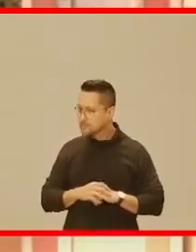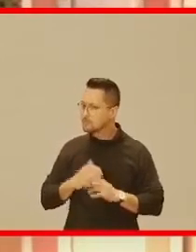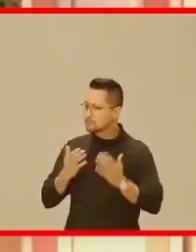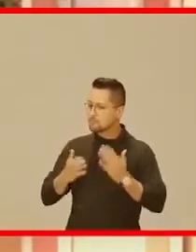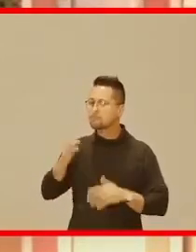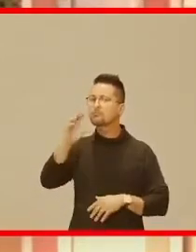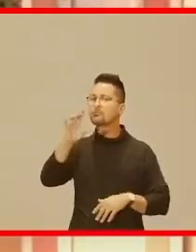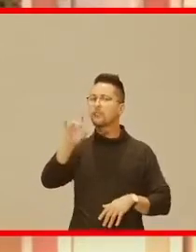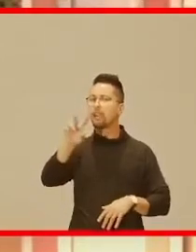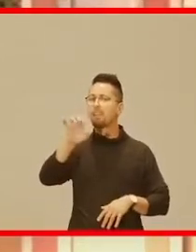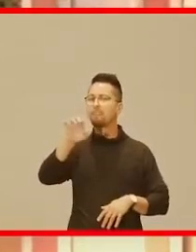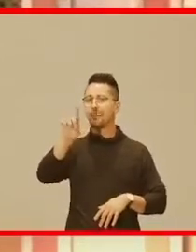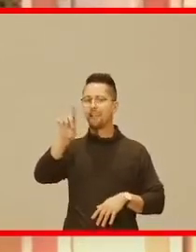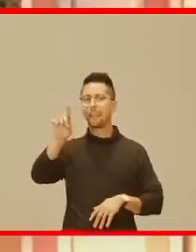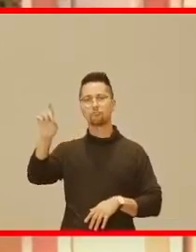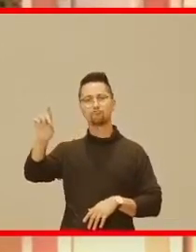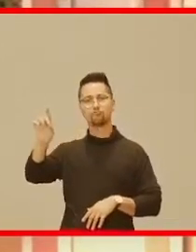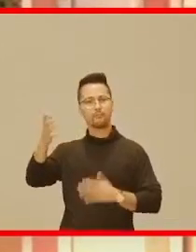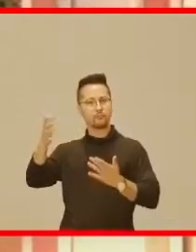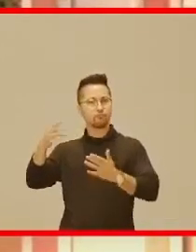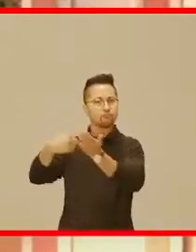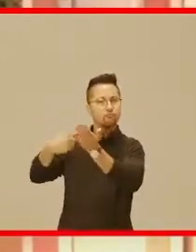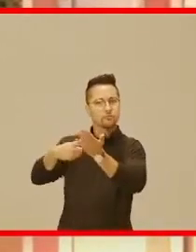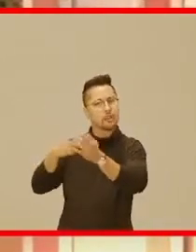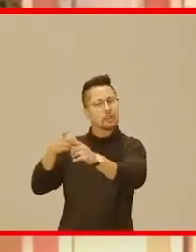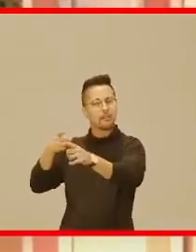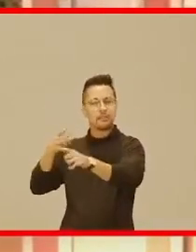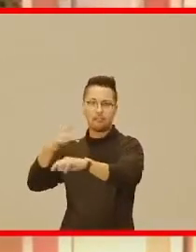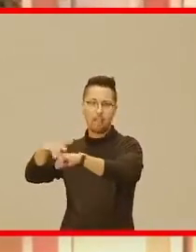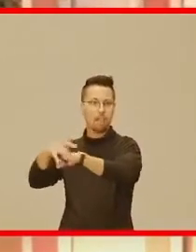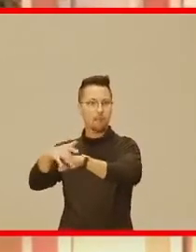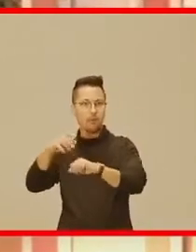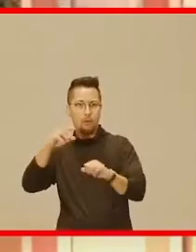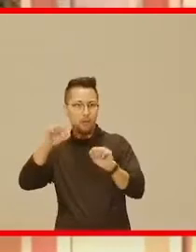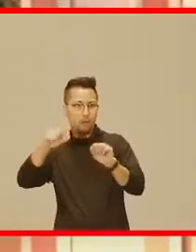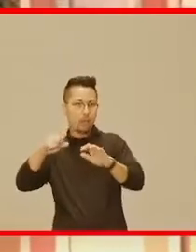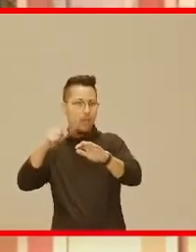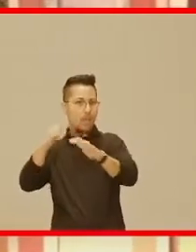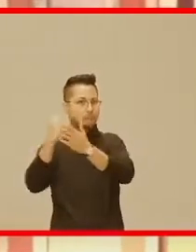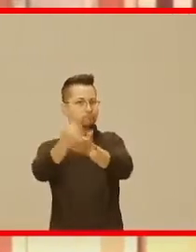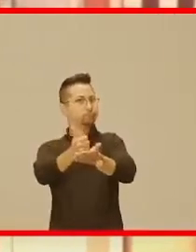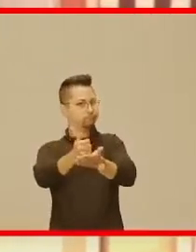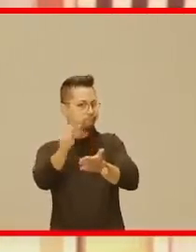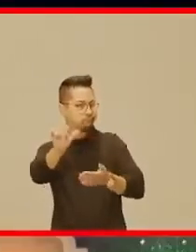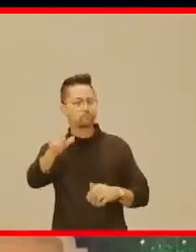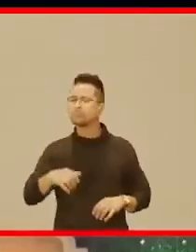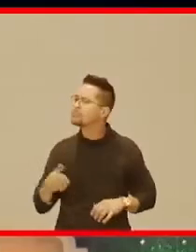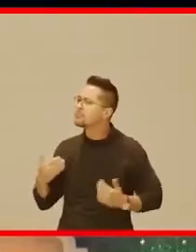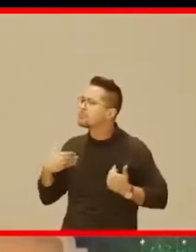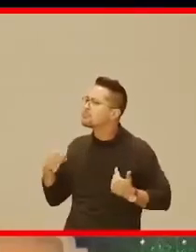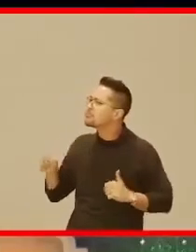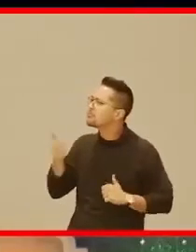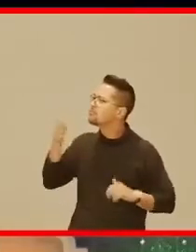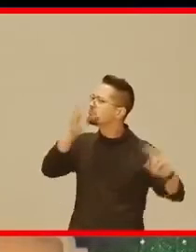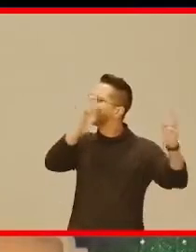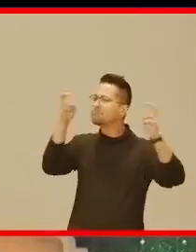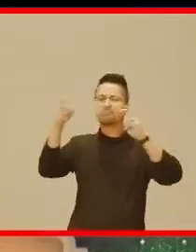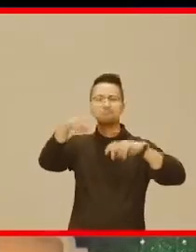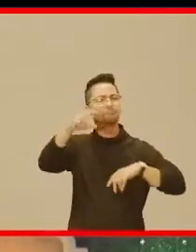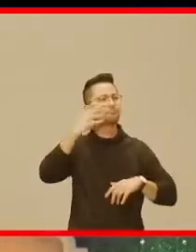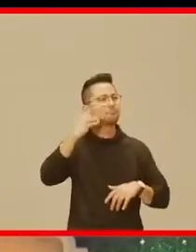talked about while he was here, and he's always available to answer questions like that as well. Are there other issues that we face in our communities?